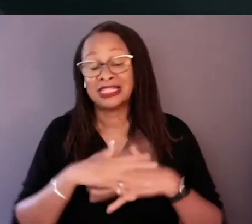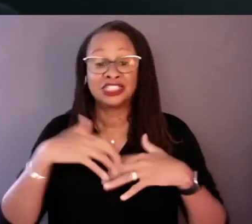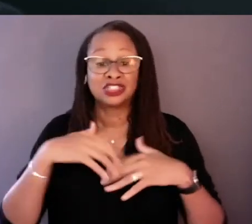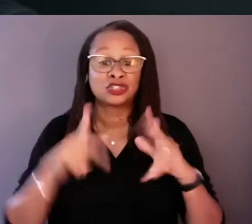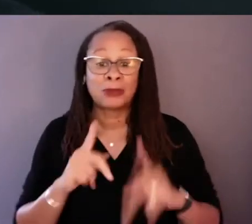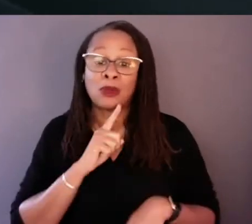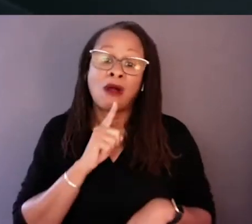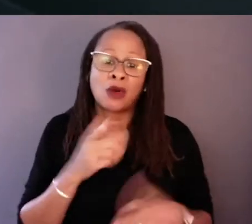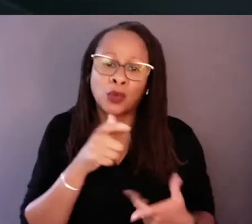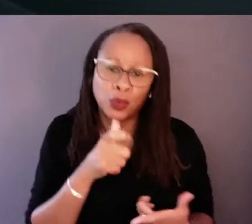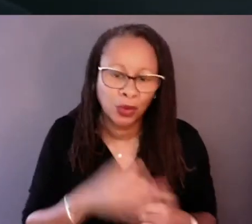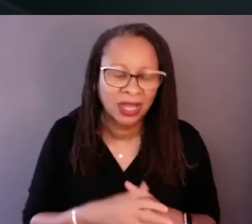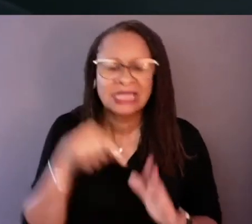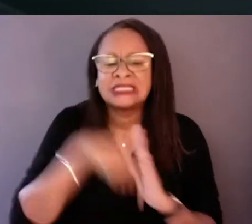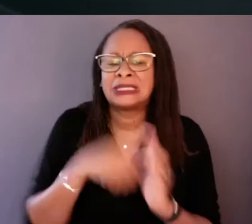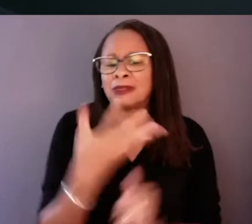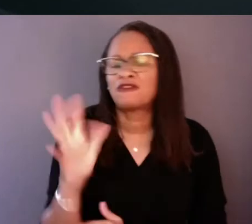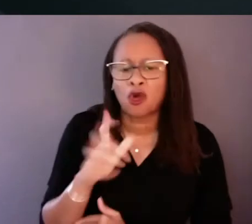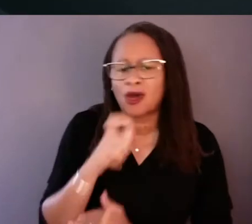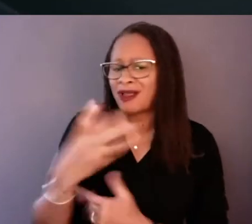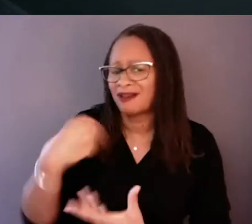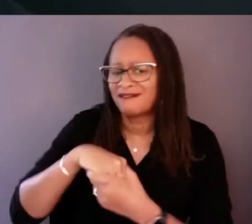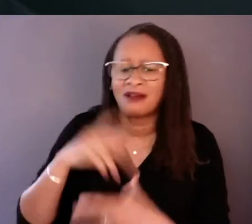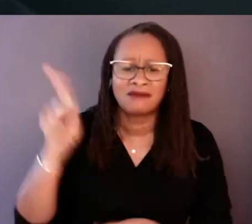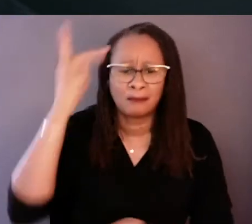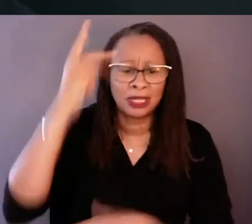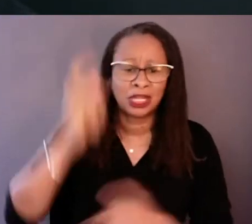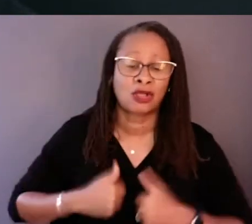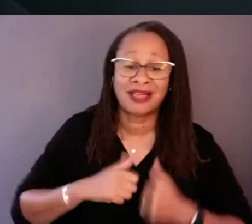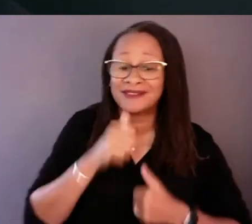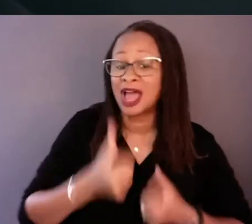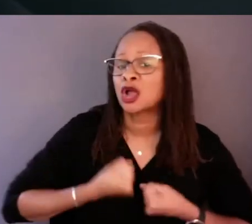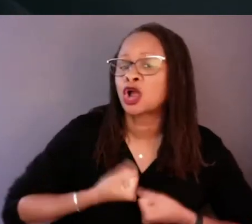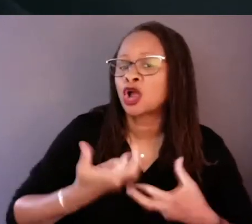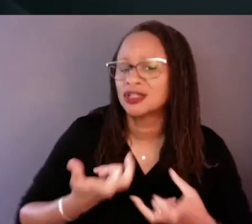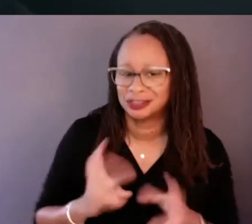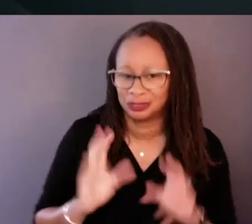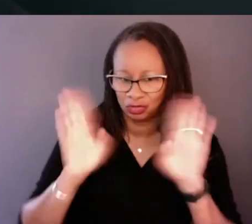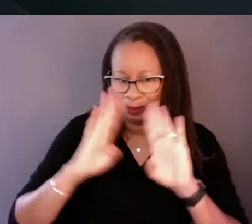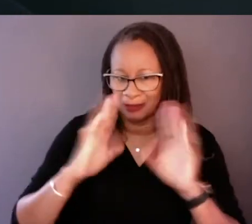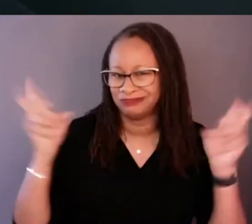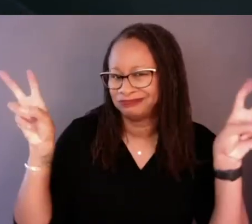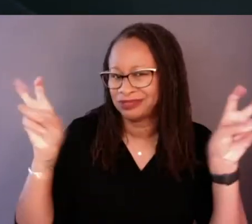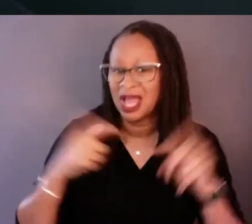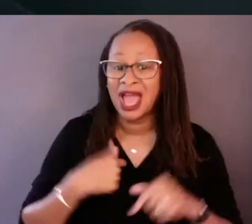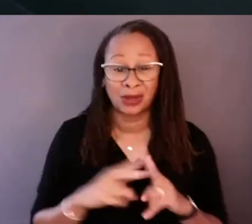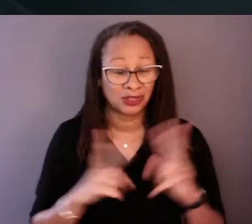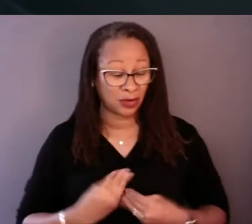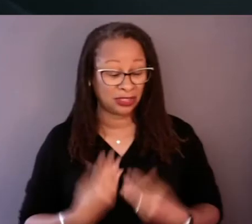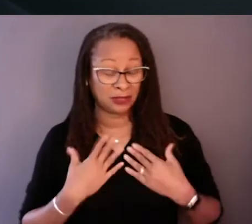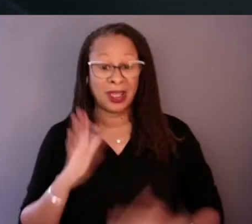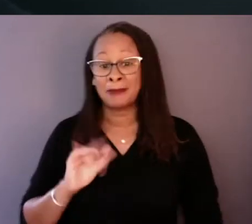in the forest, not engaging in political life, not causing any trouble. And I was really inspired by the way that Bitete and these other young people